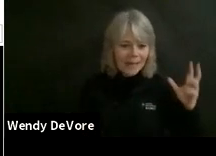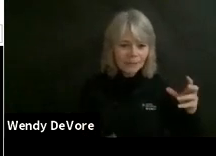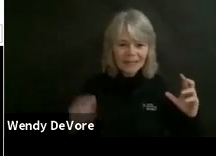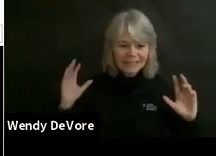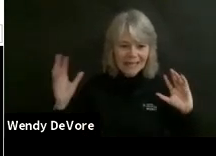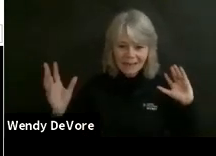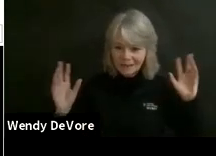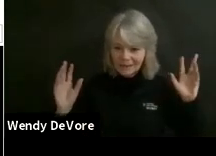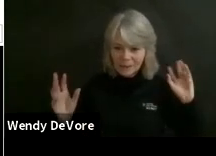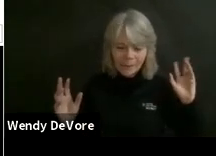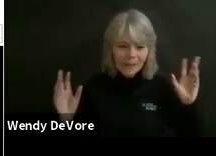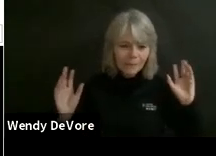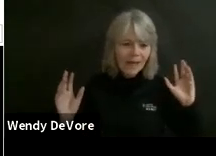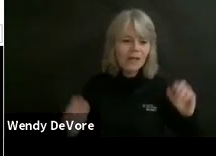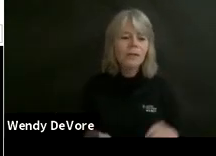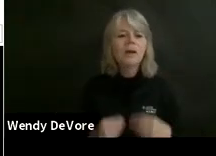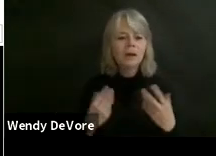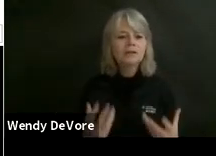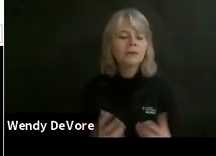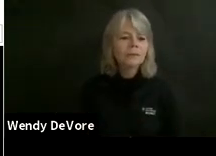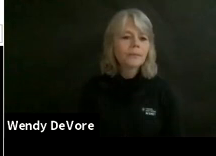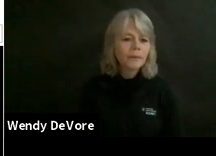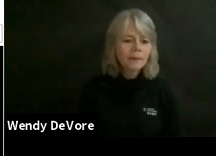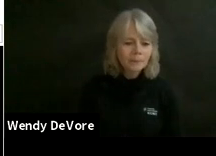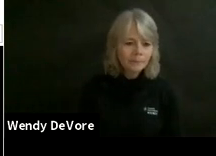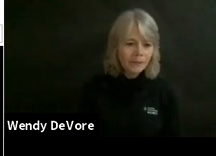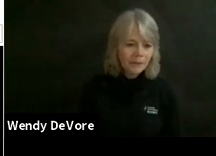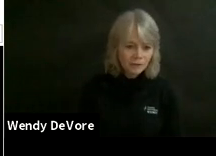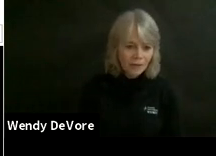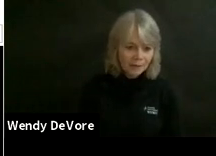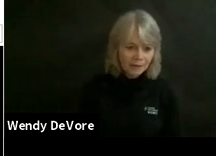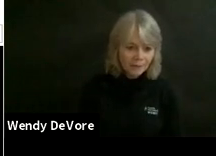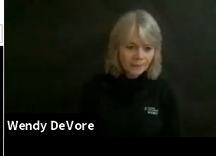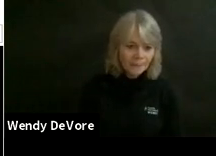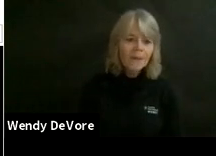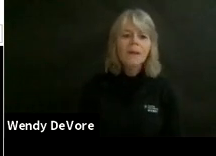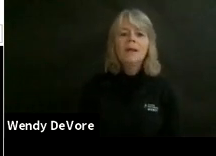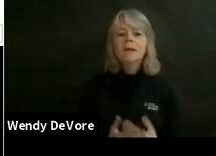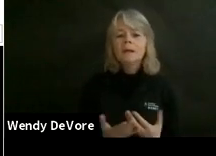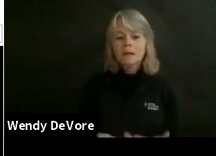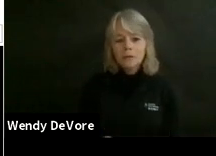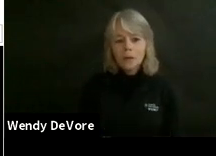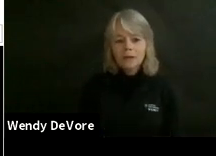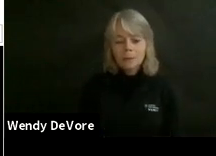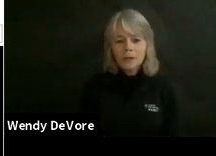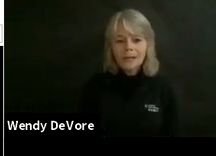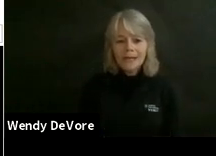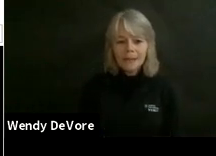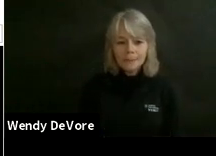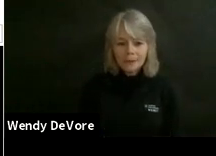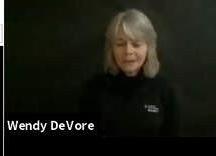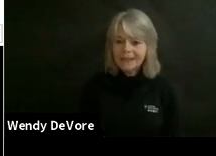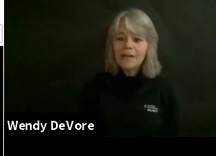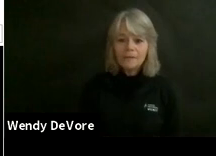lamps and lights behind you can also be distracting. Of course, when you're